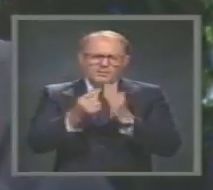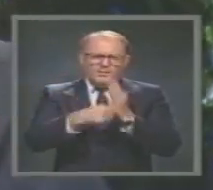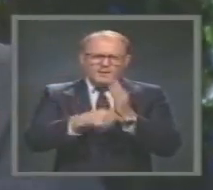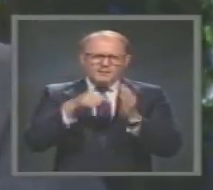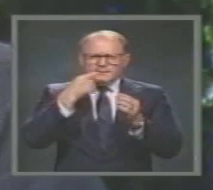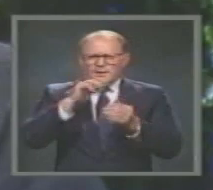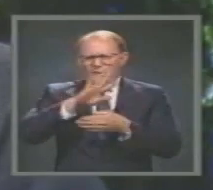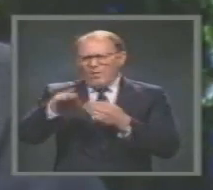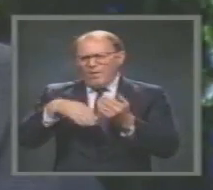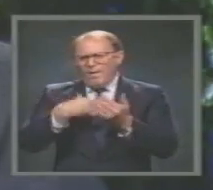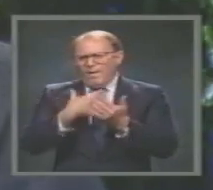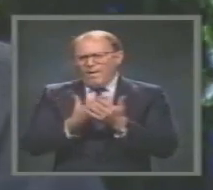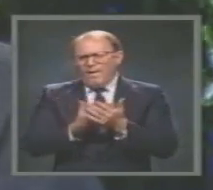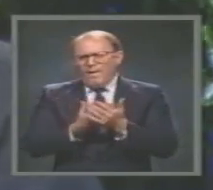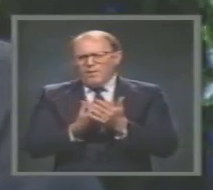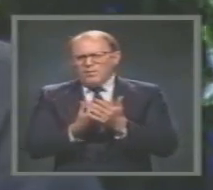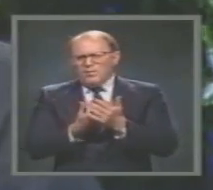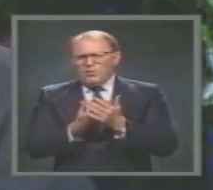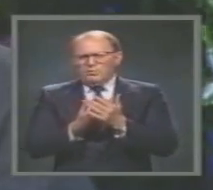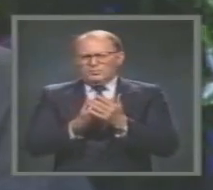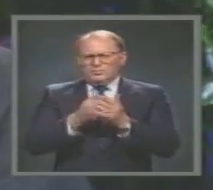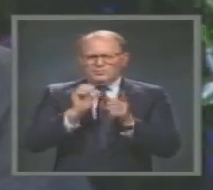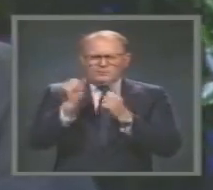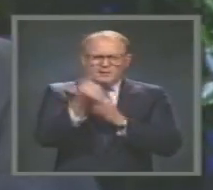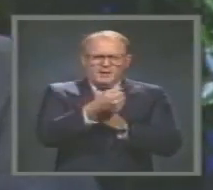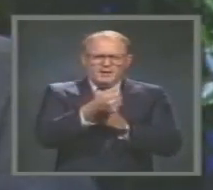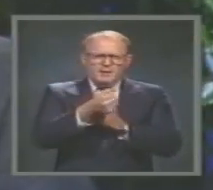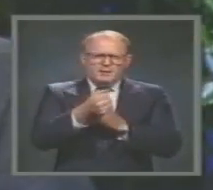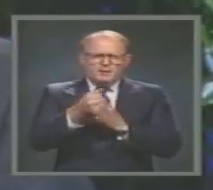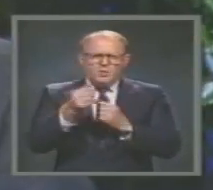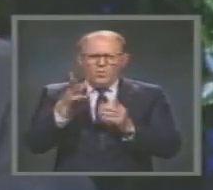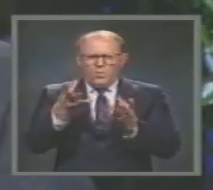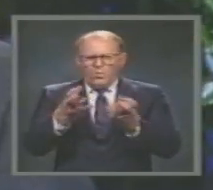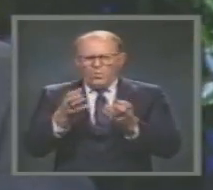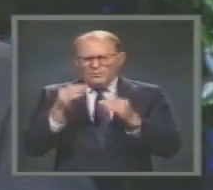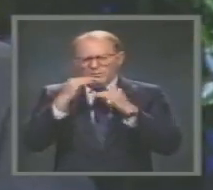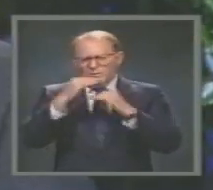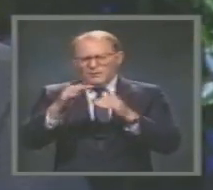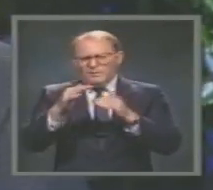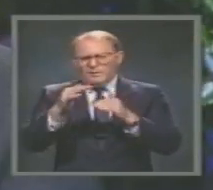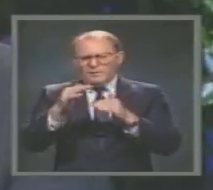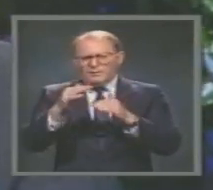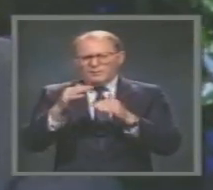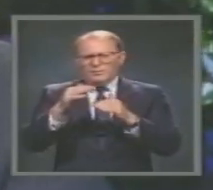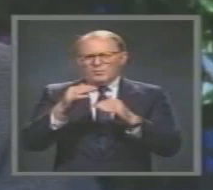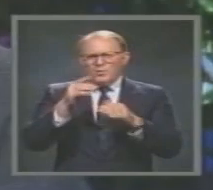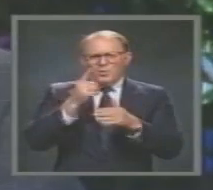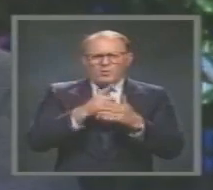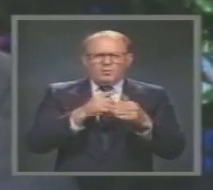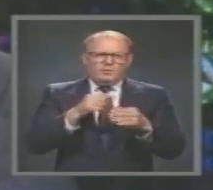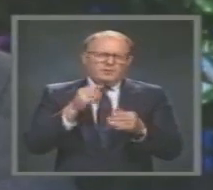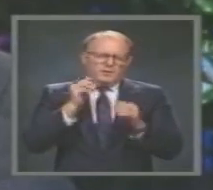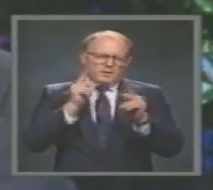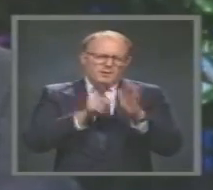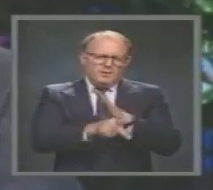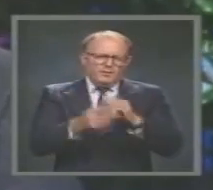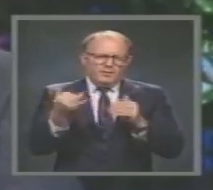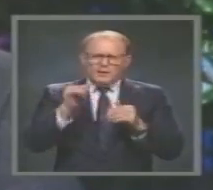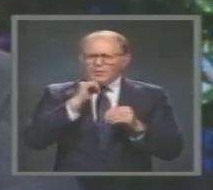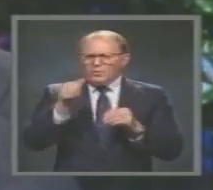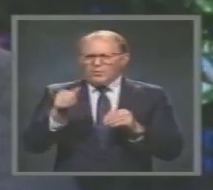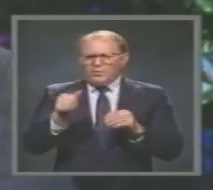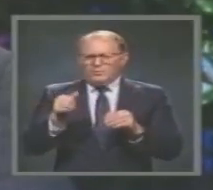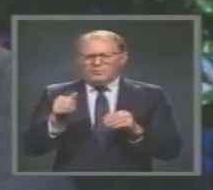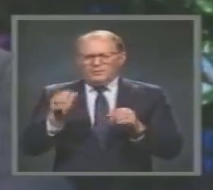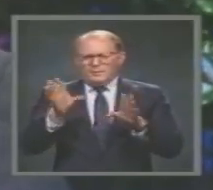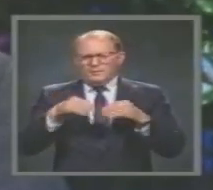sharply restrict the permissions given for one person to kill another. They do not recognize private agreements for